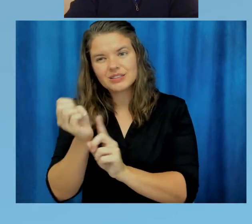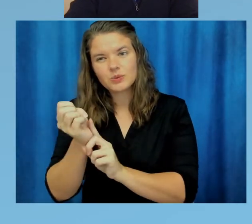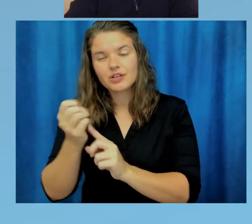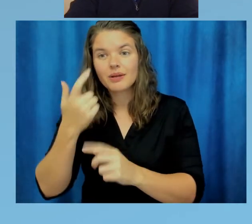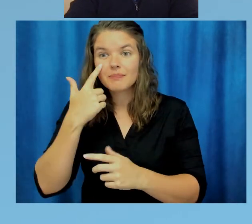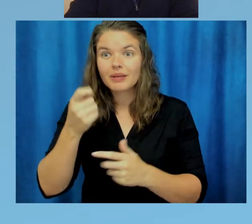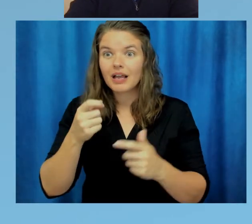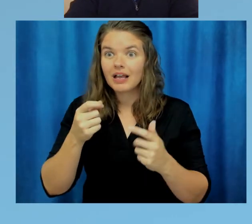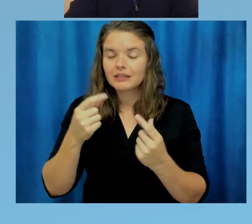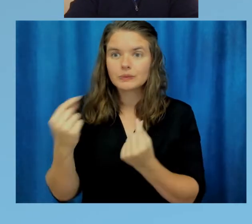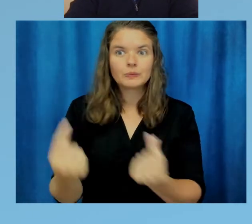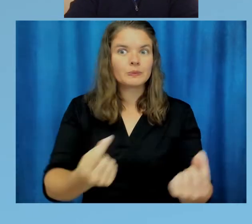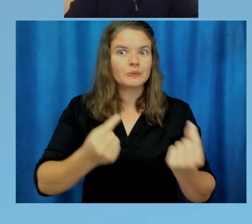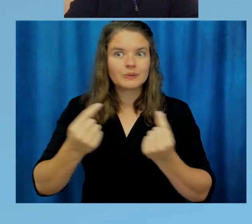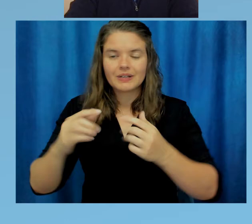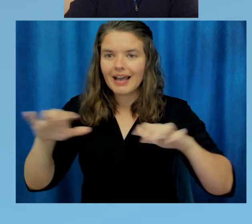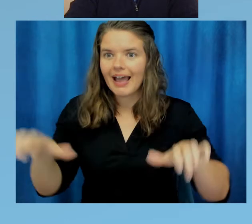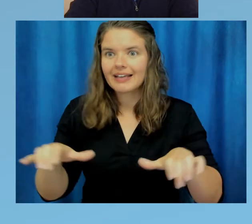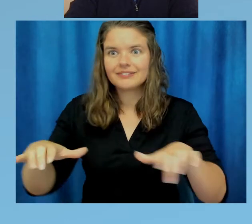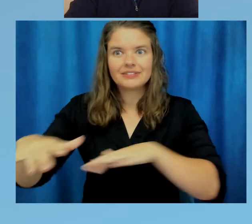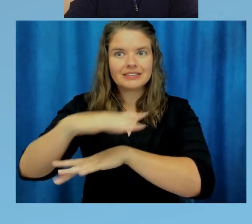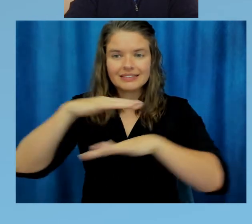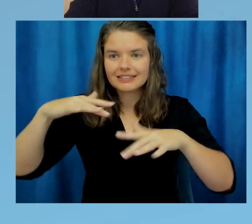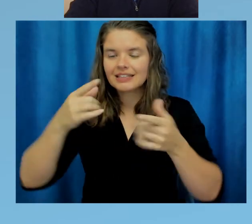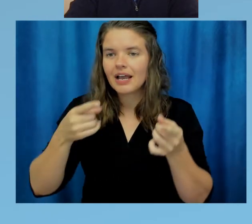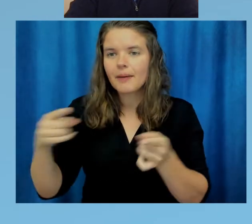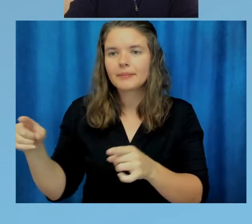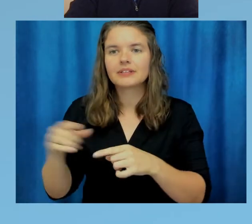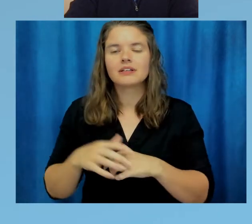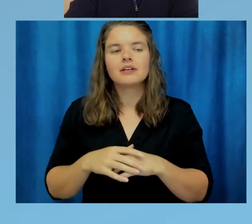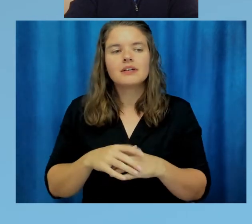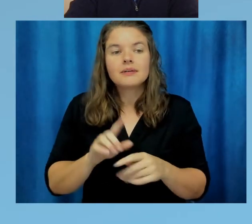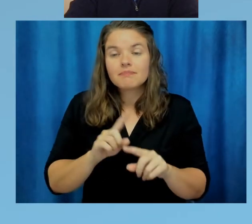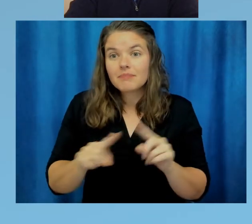settings sometimes because of all the activity that goes on.